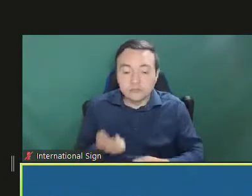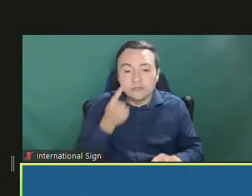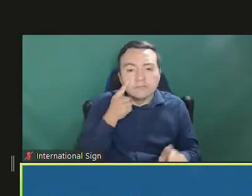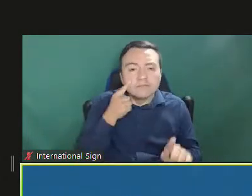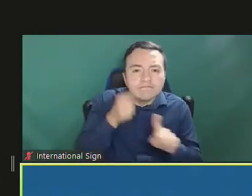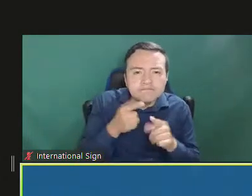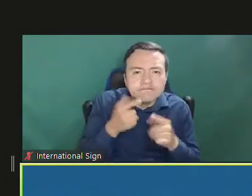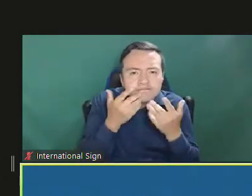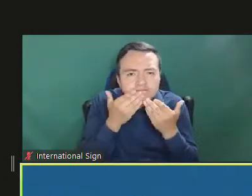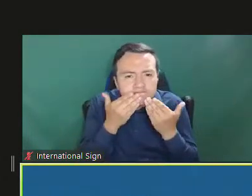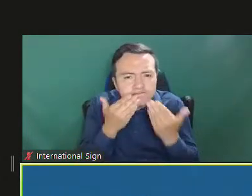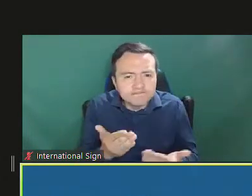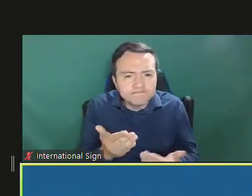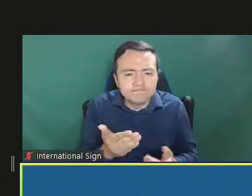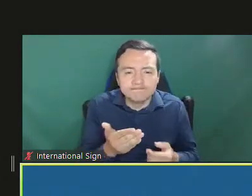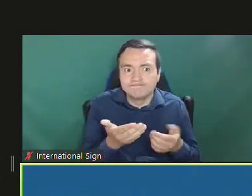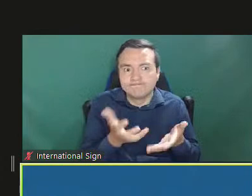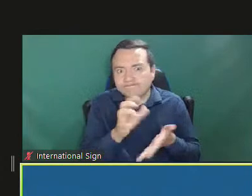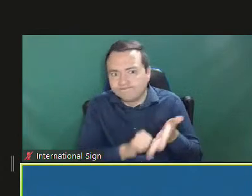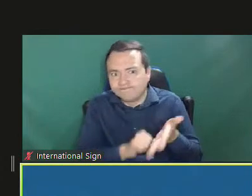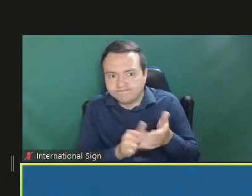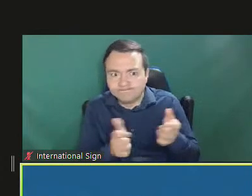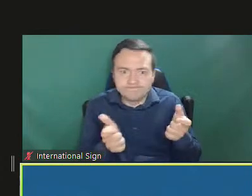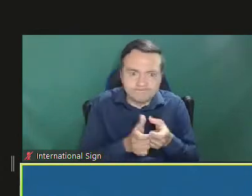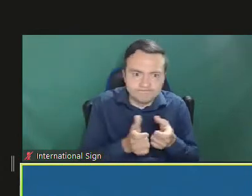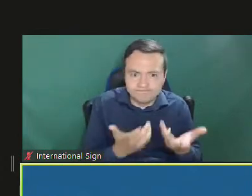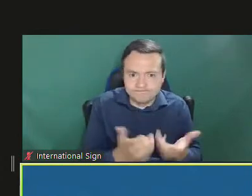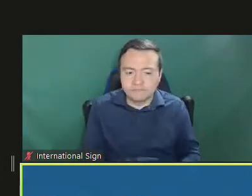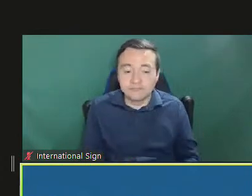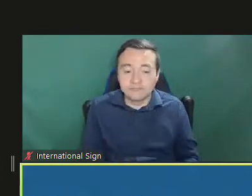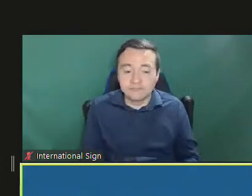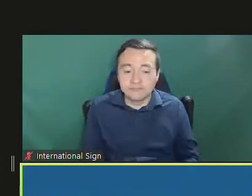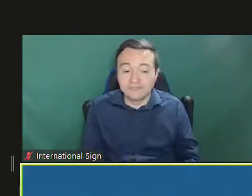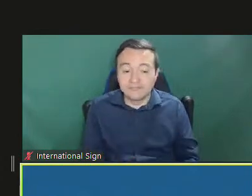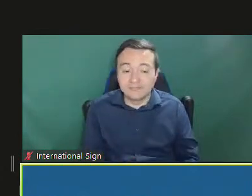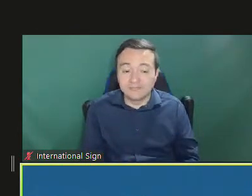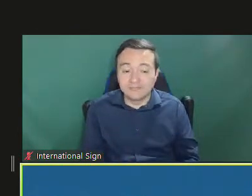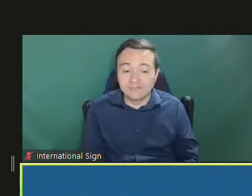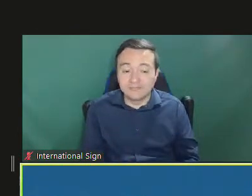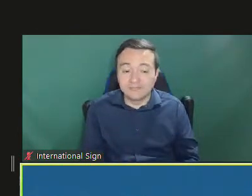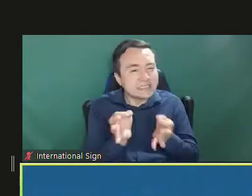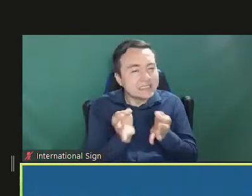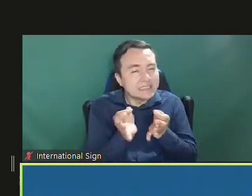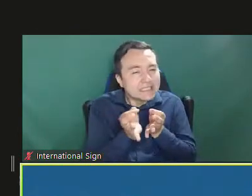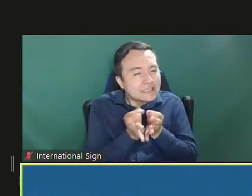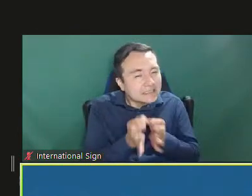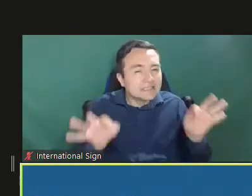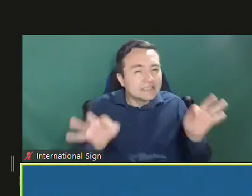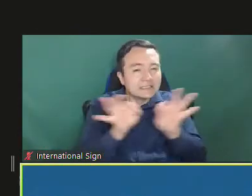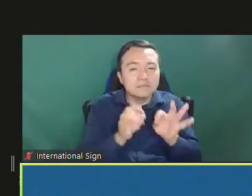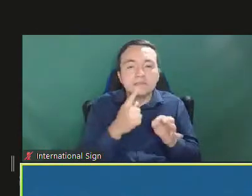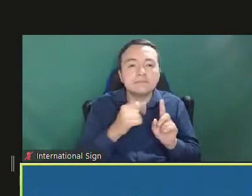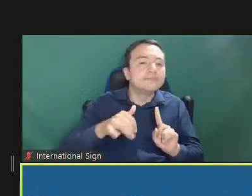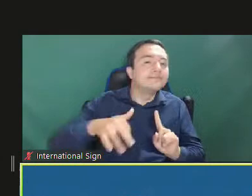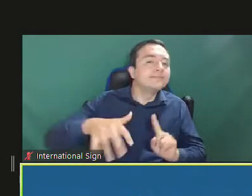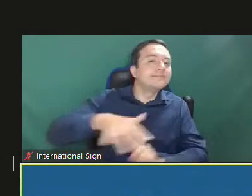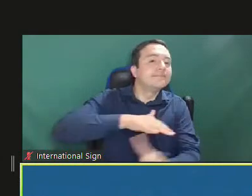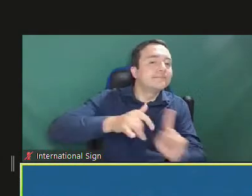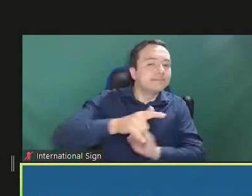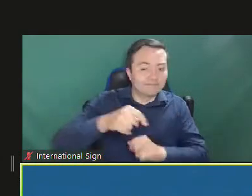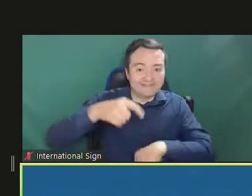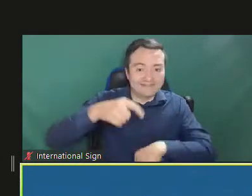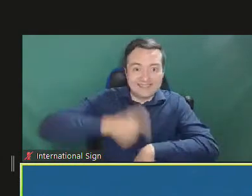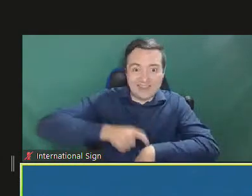of children and adolescents. This is also particularly important in the context of the obesity